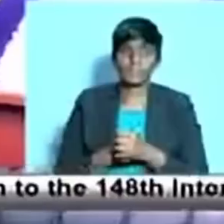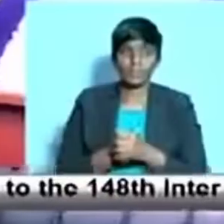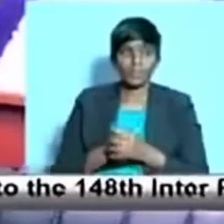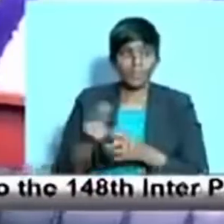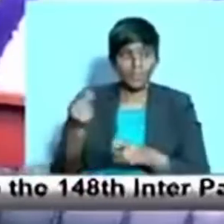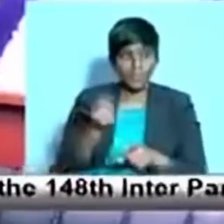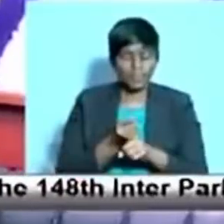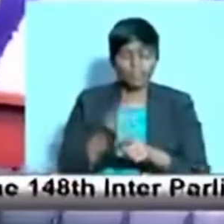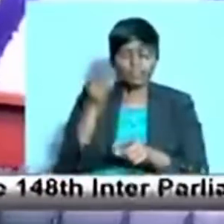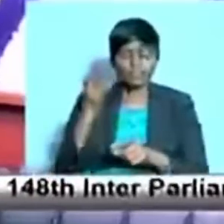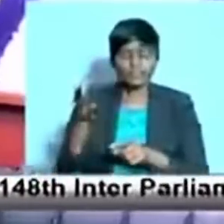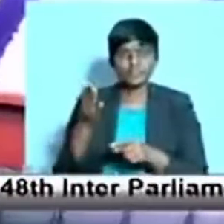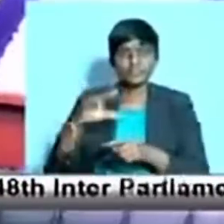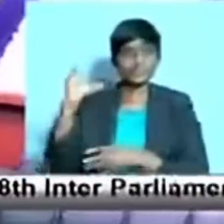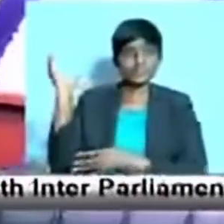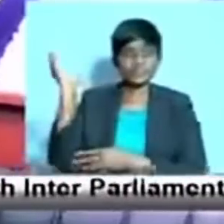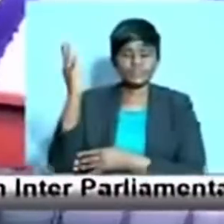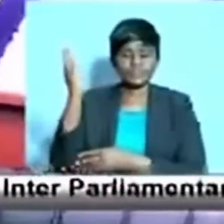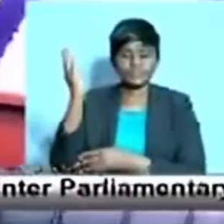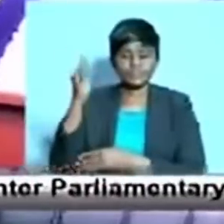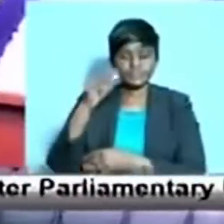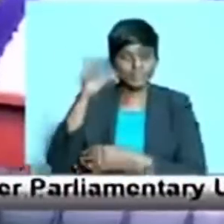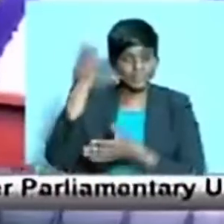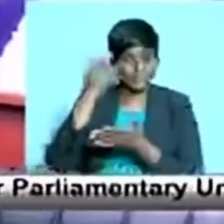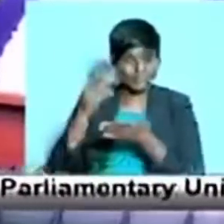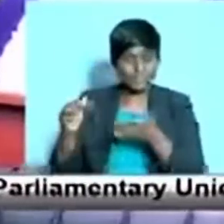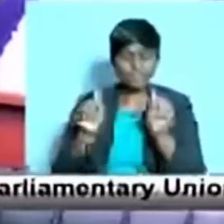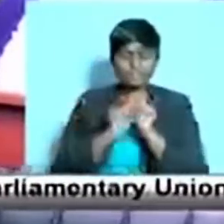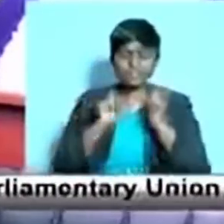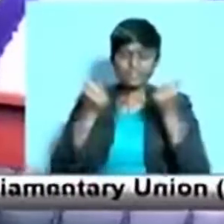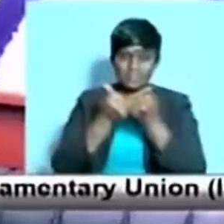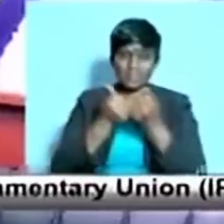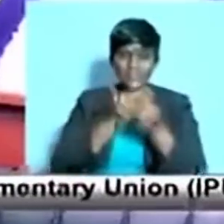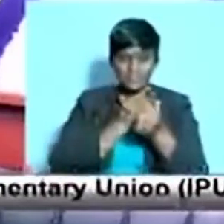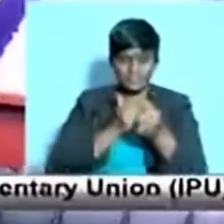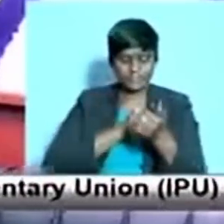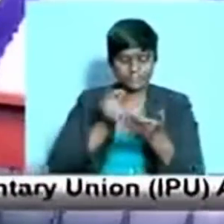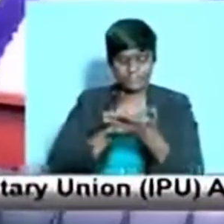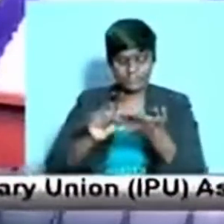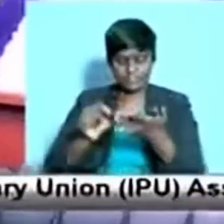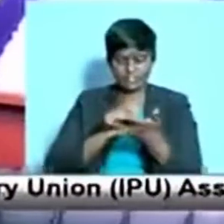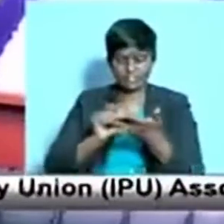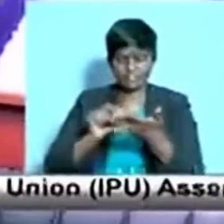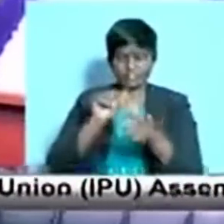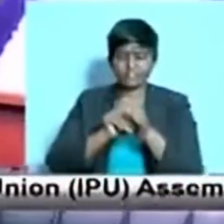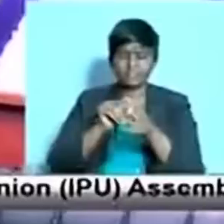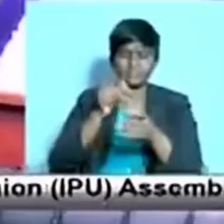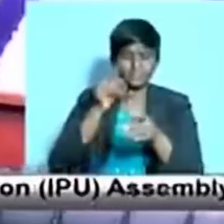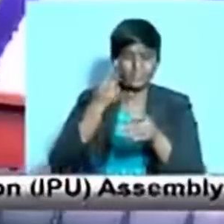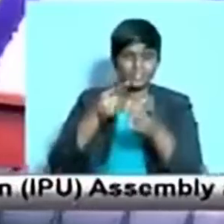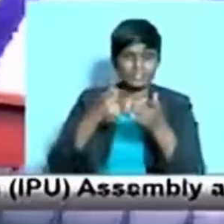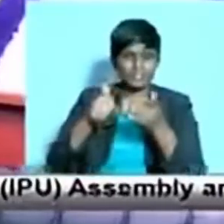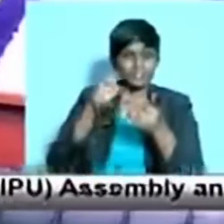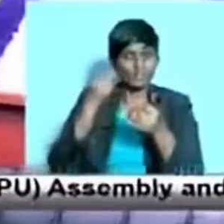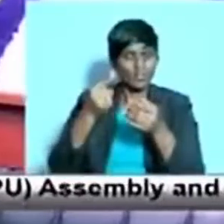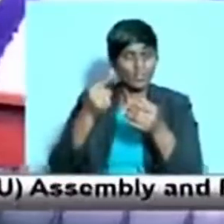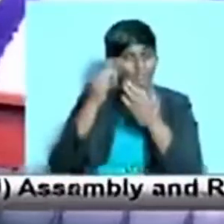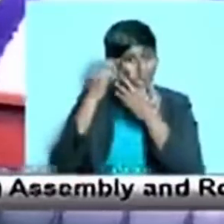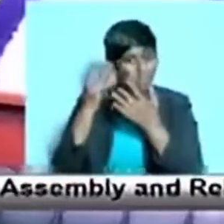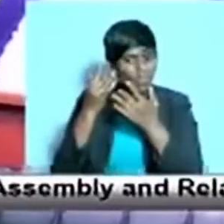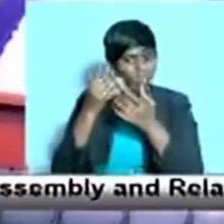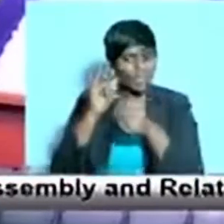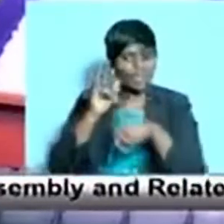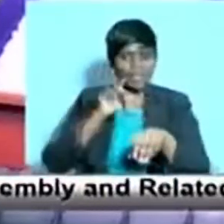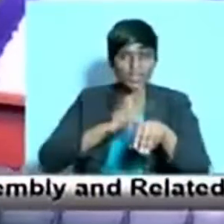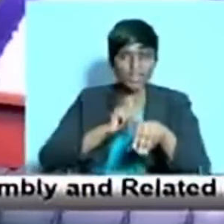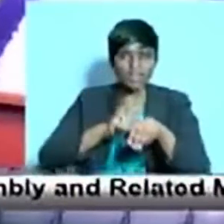from the statement of the Secretary General, I read in part, he hoped that